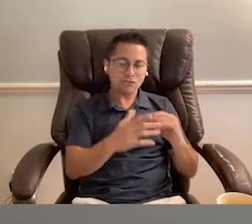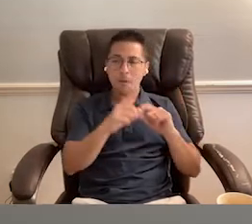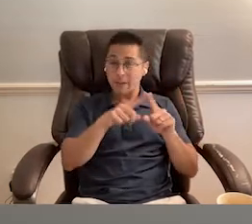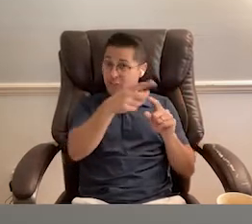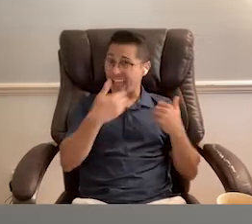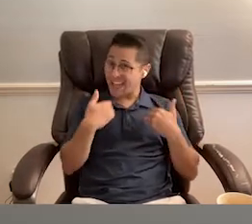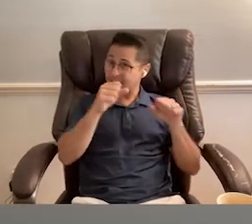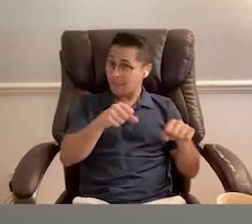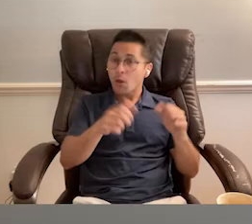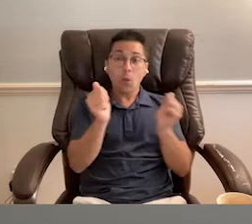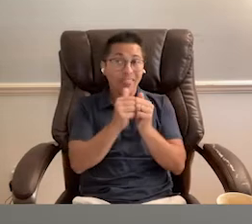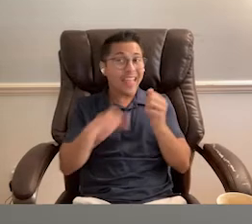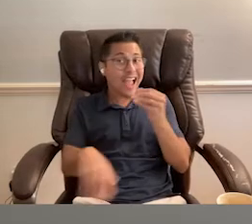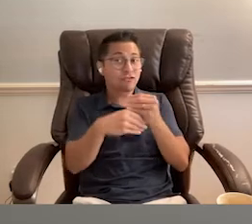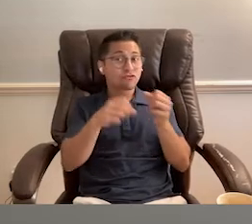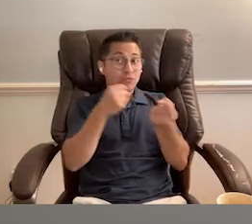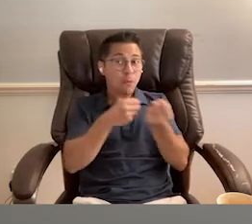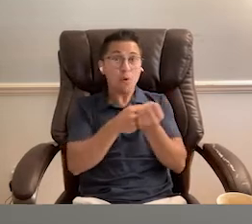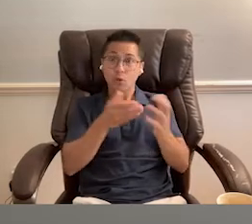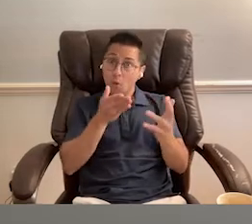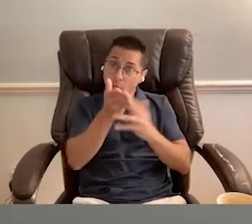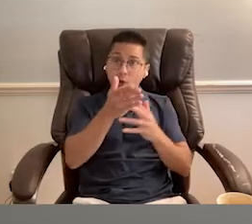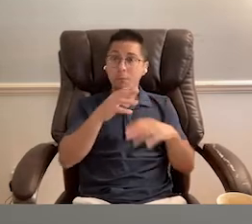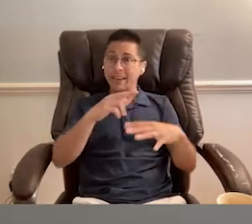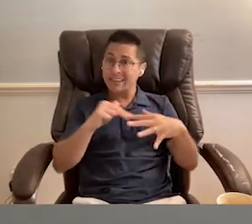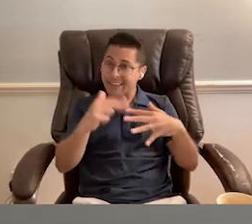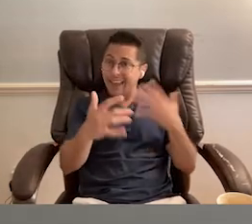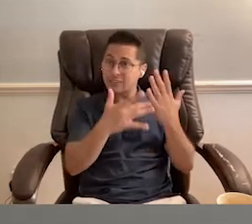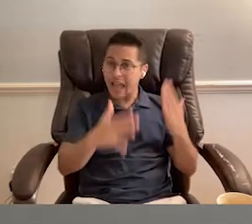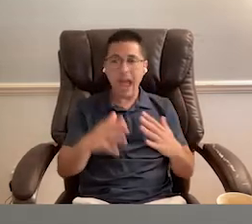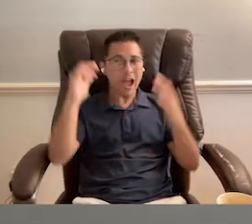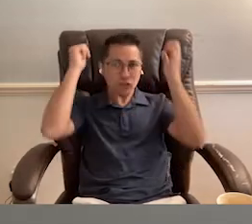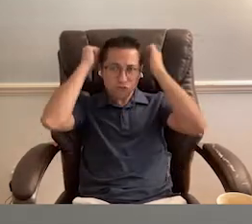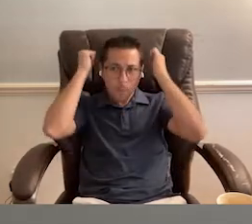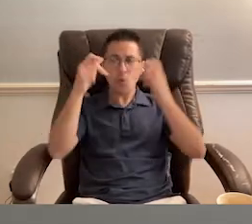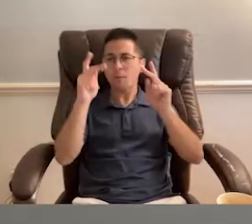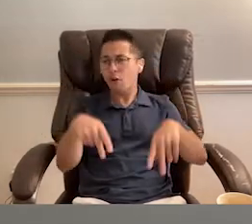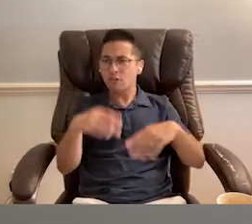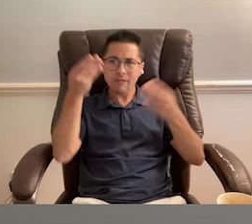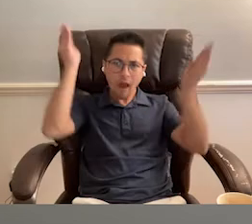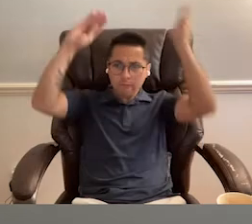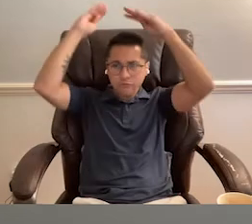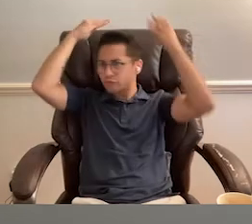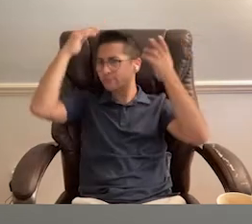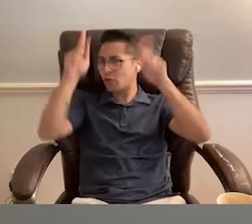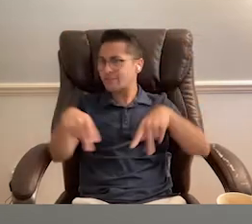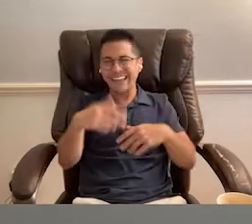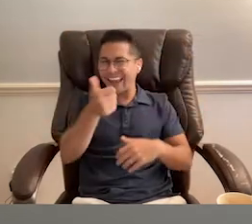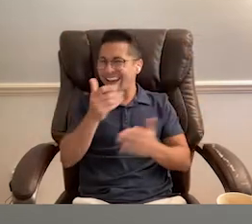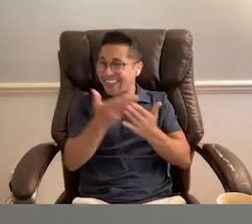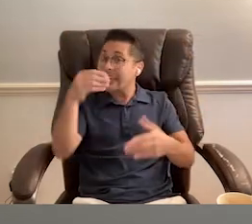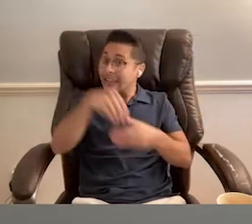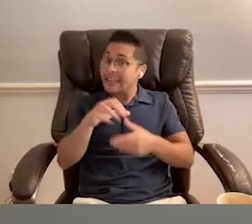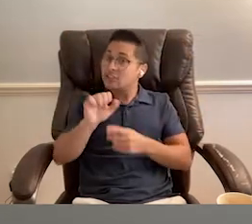the extra supports to go through, be a nail tech, be the shampoo person, do the updos, do anything in the